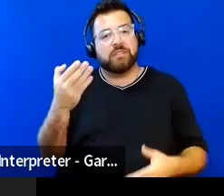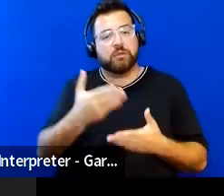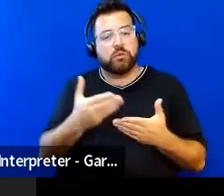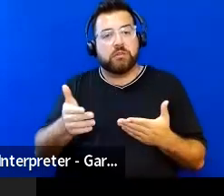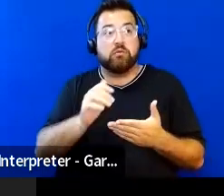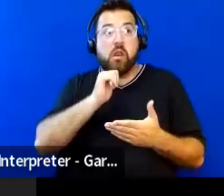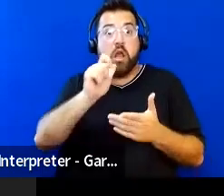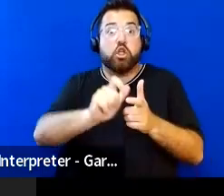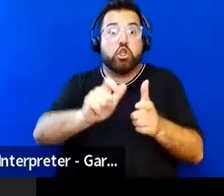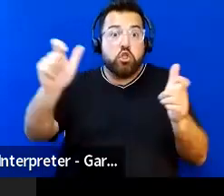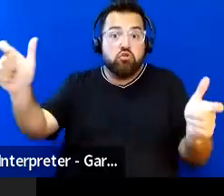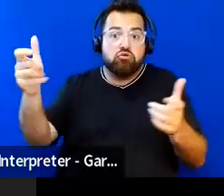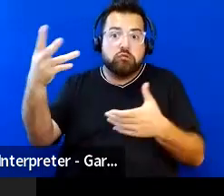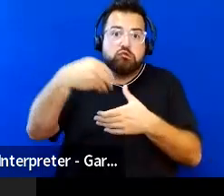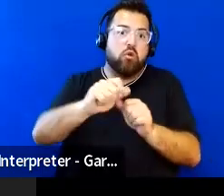huge repository.